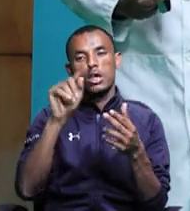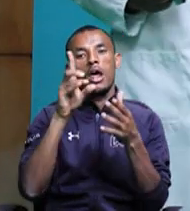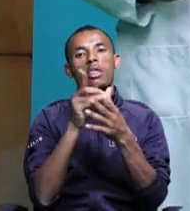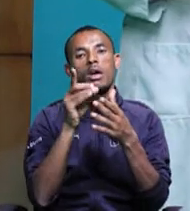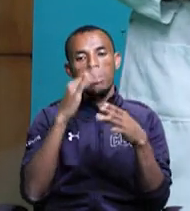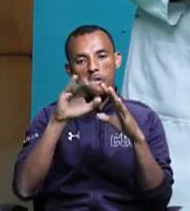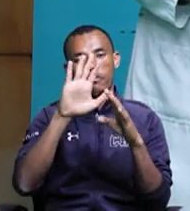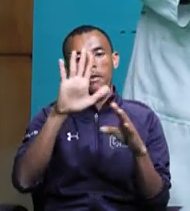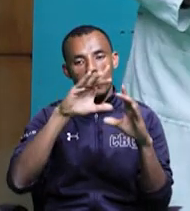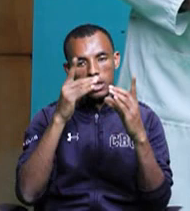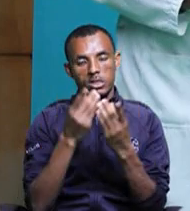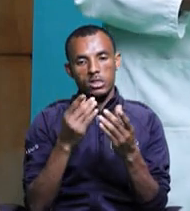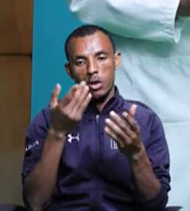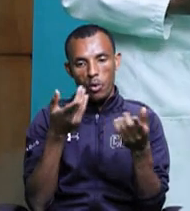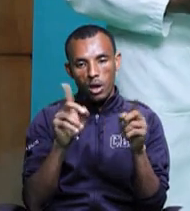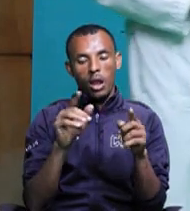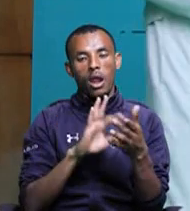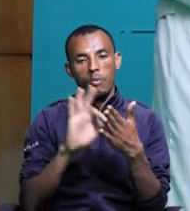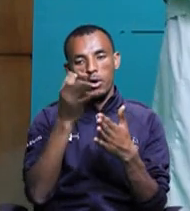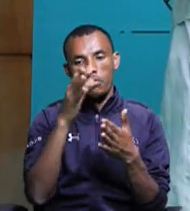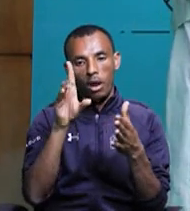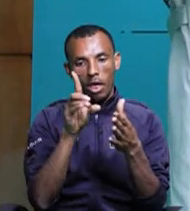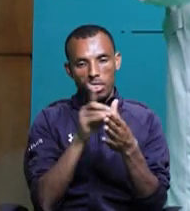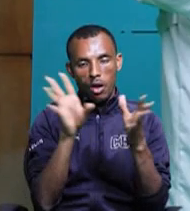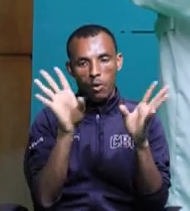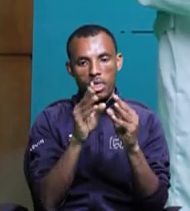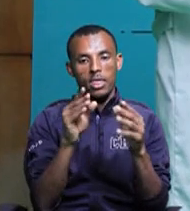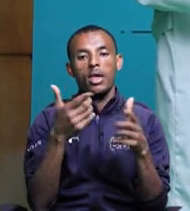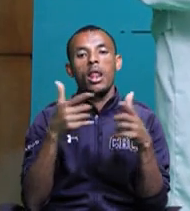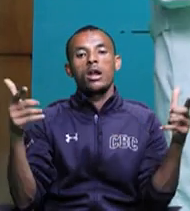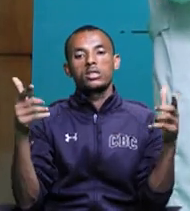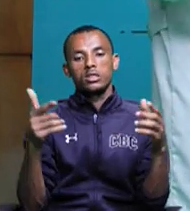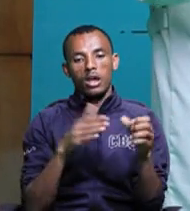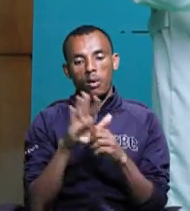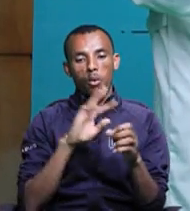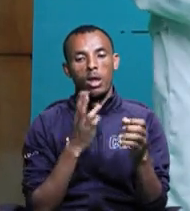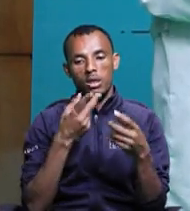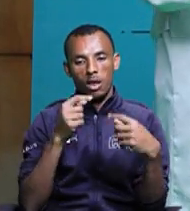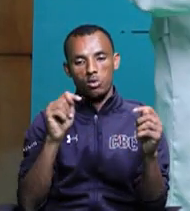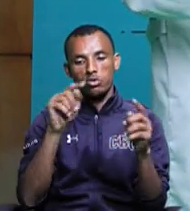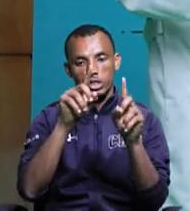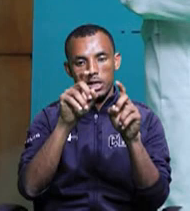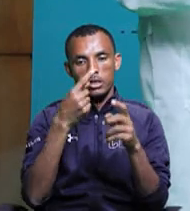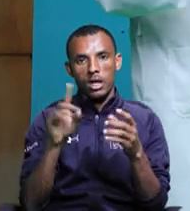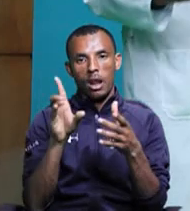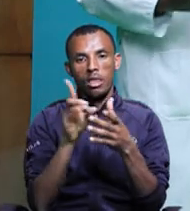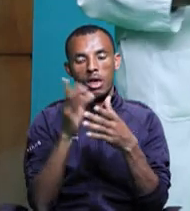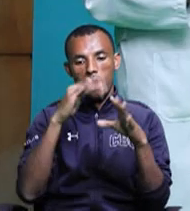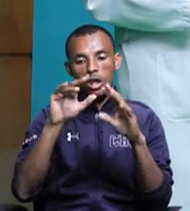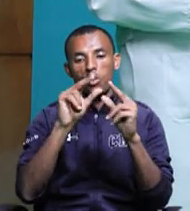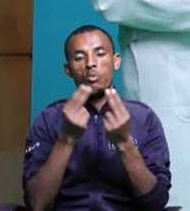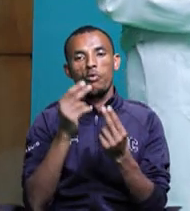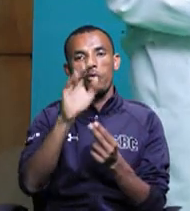classes. When number of data collected is large enough, we'll try to change the data in a group